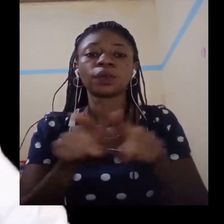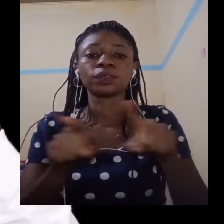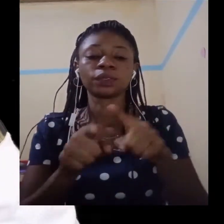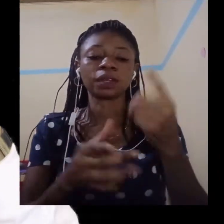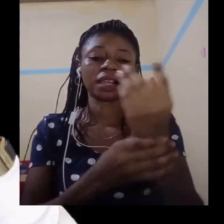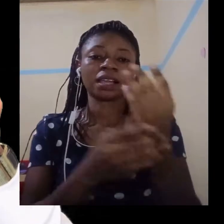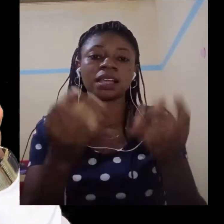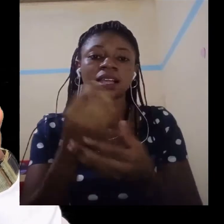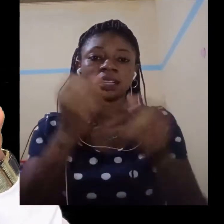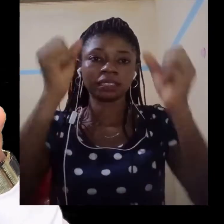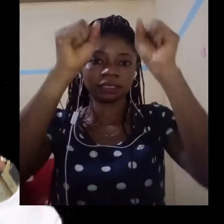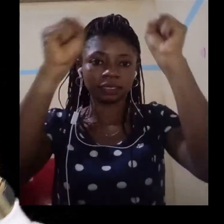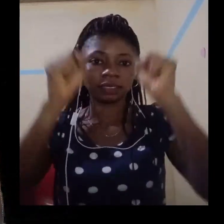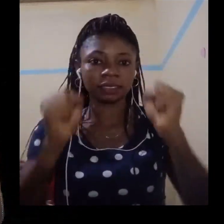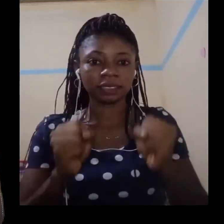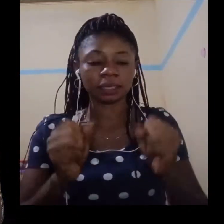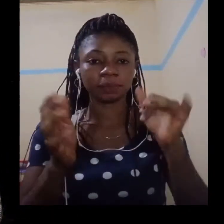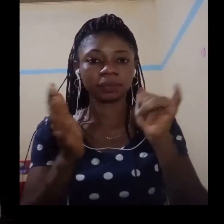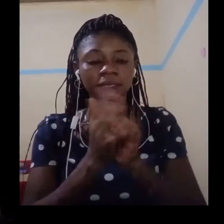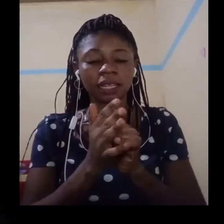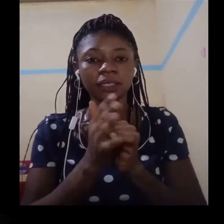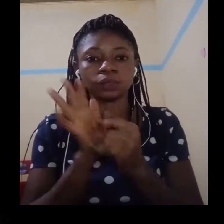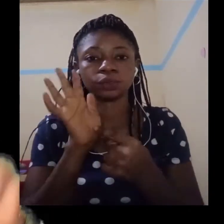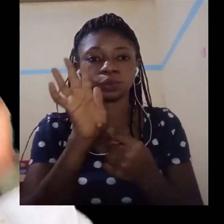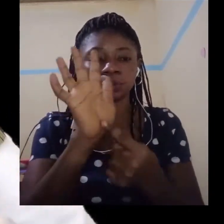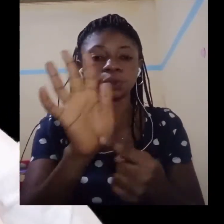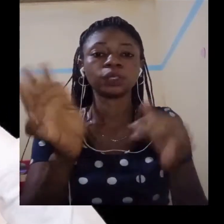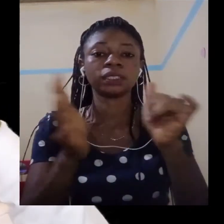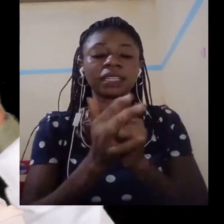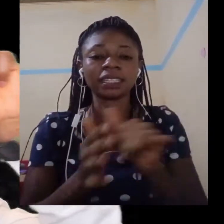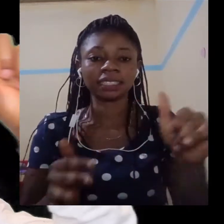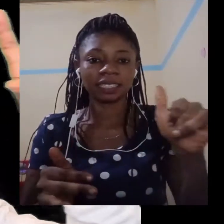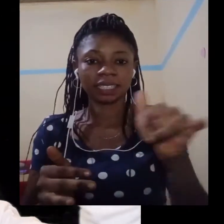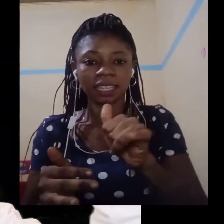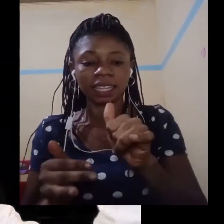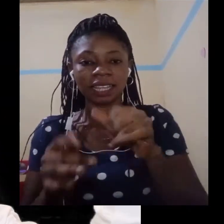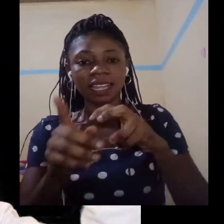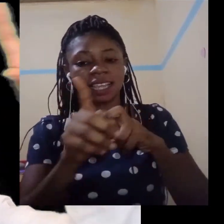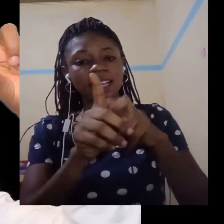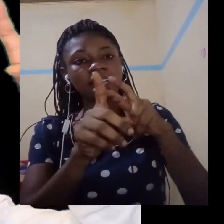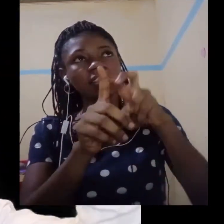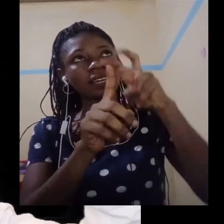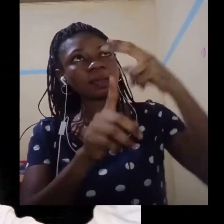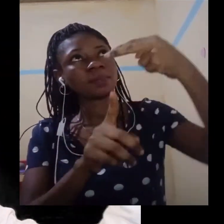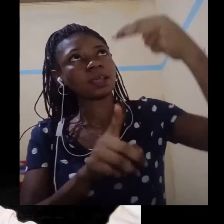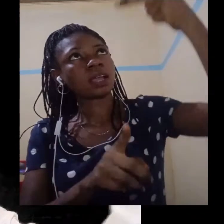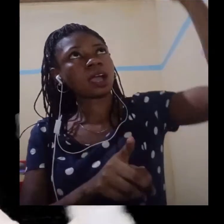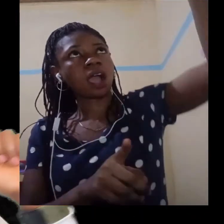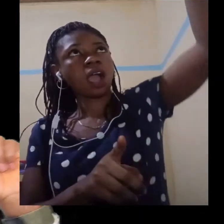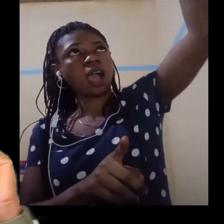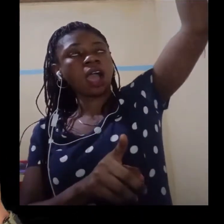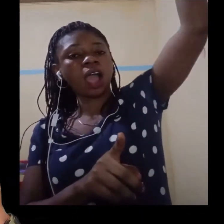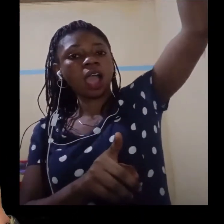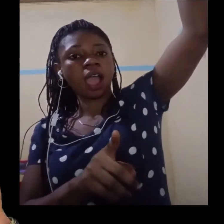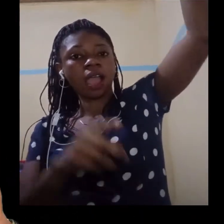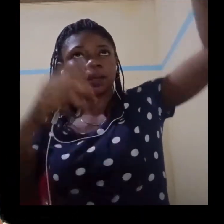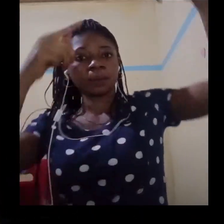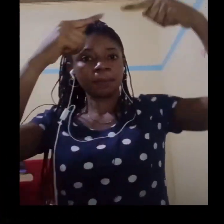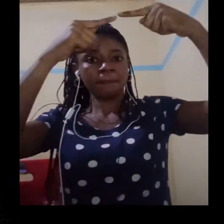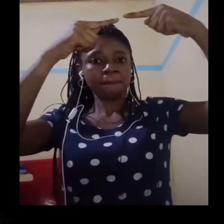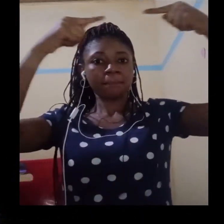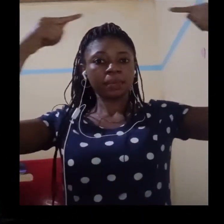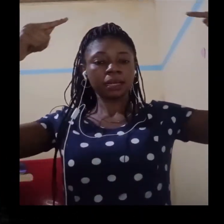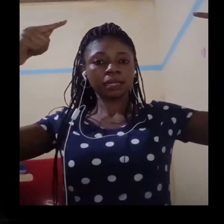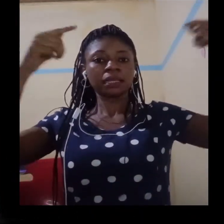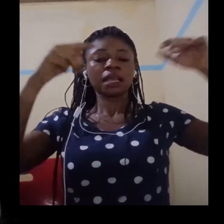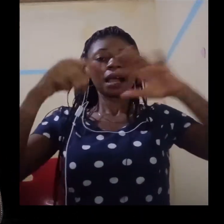a climbing, and the handshape that suggests they climbed a high wide plain,